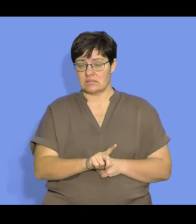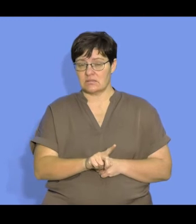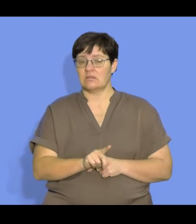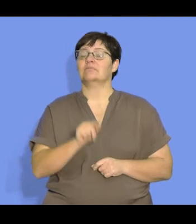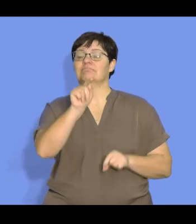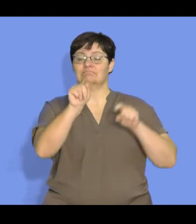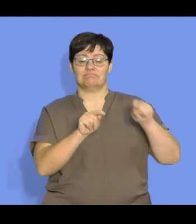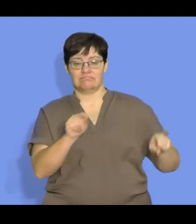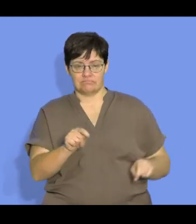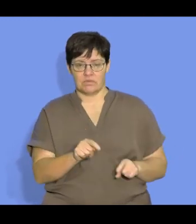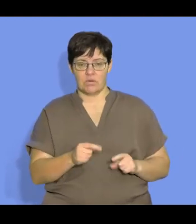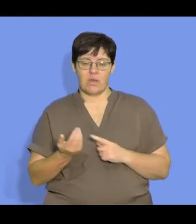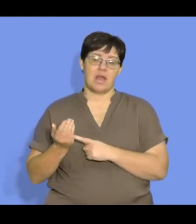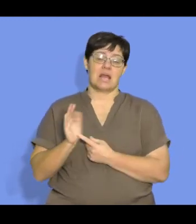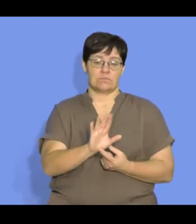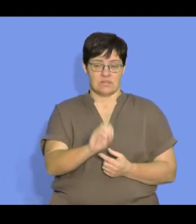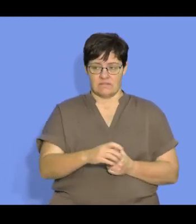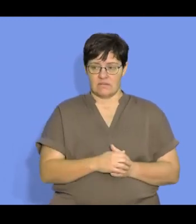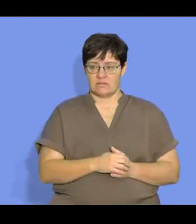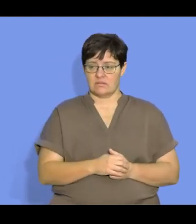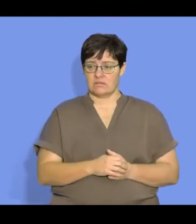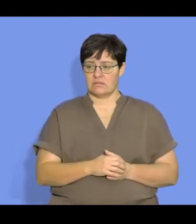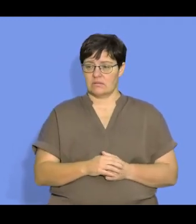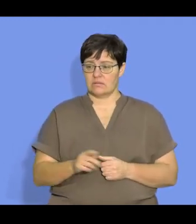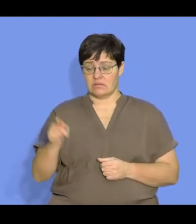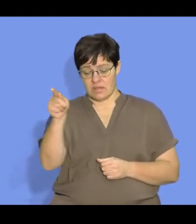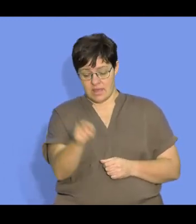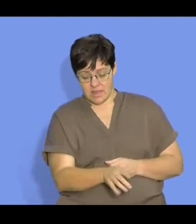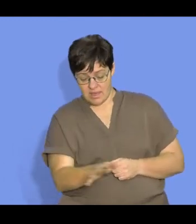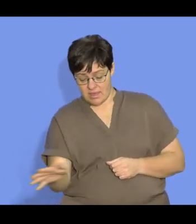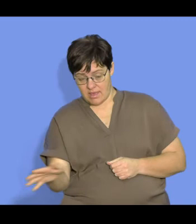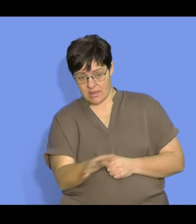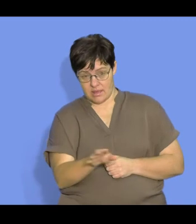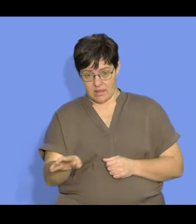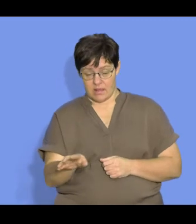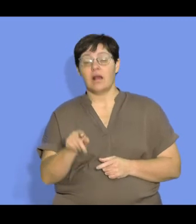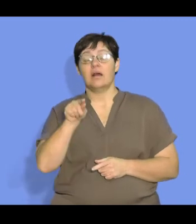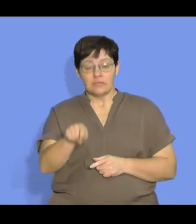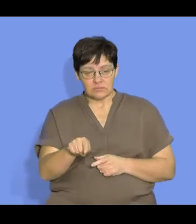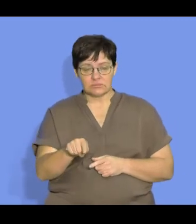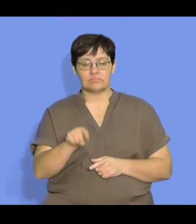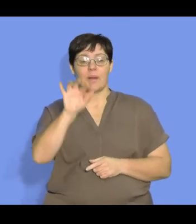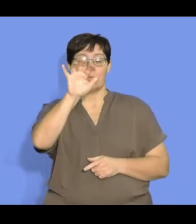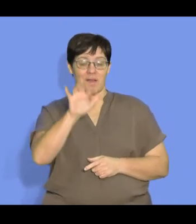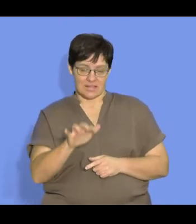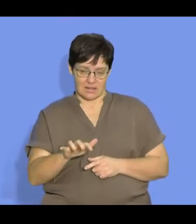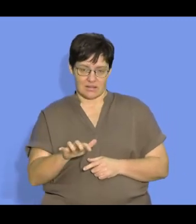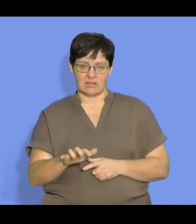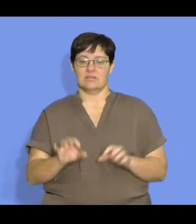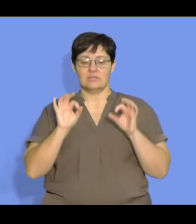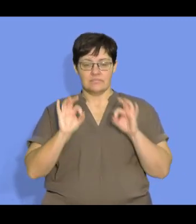these particles are exposed to. The part here is the particles that cause